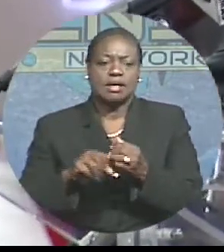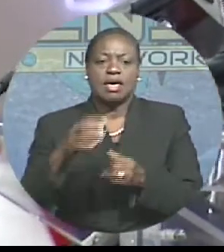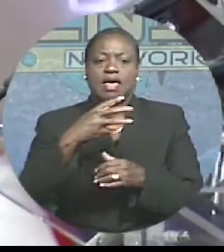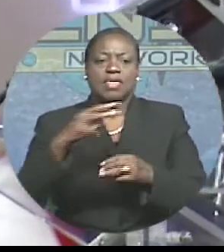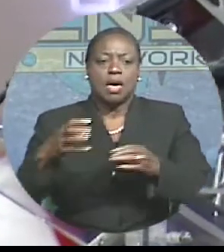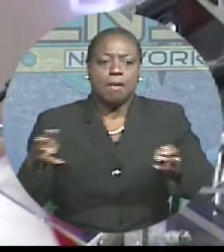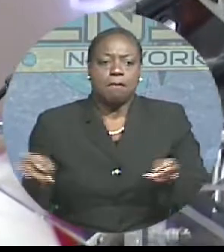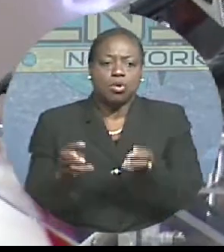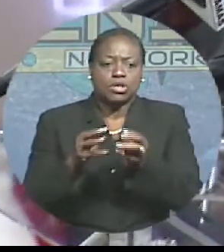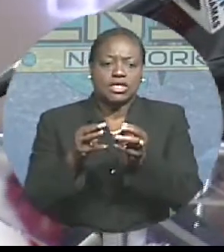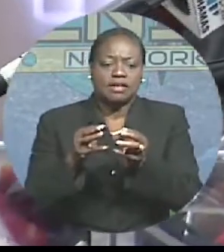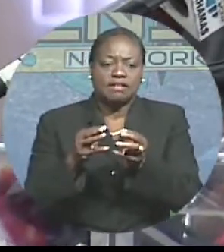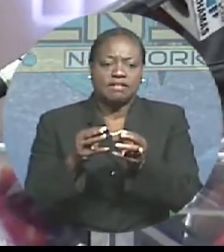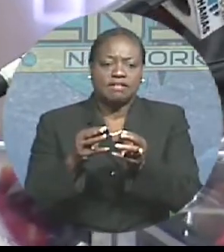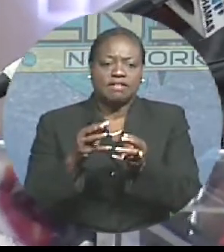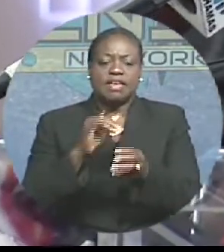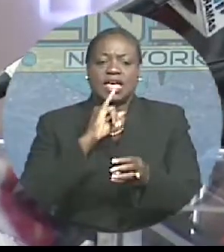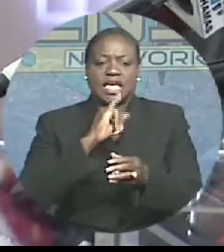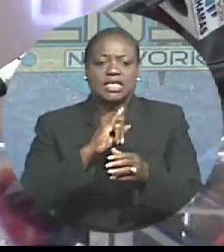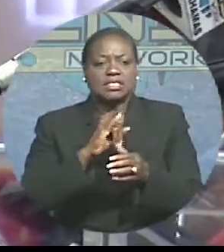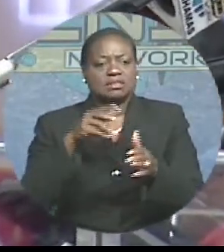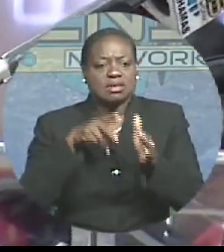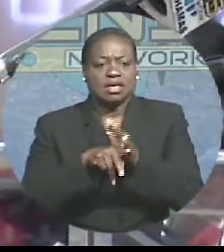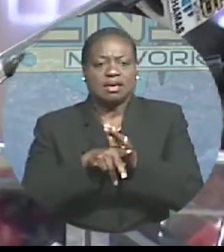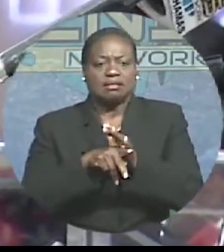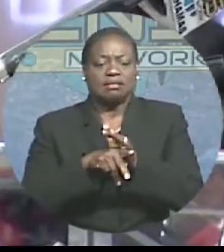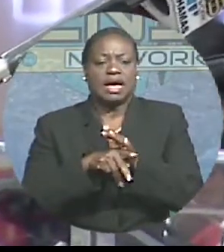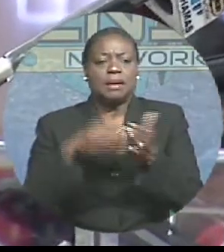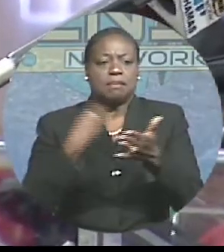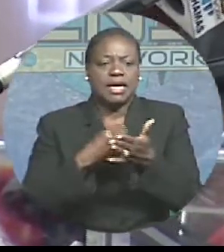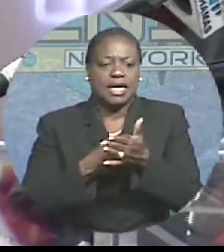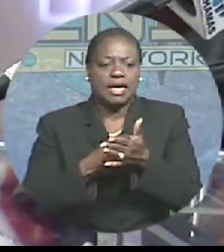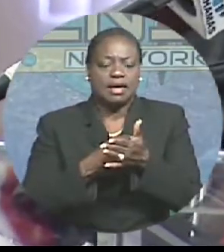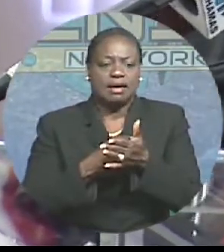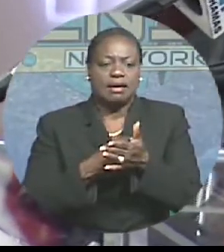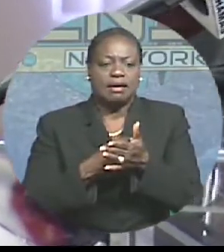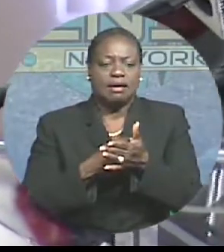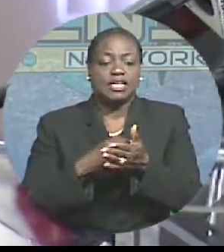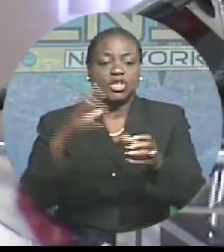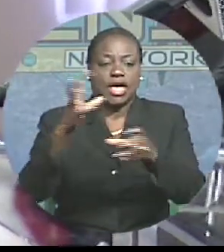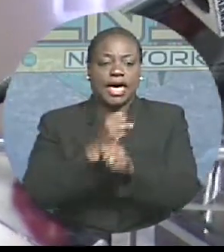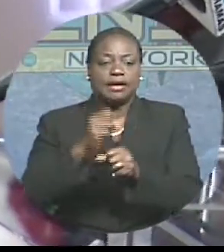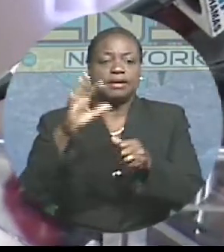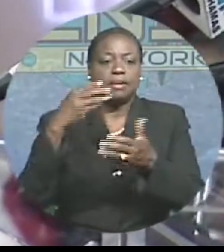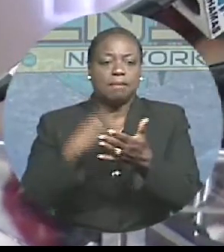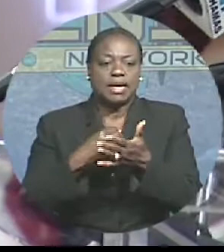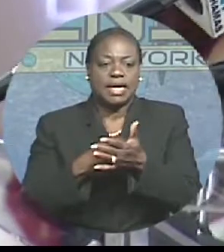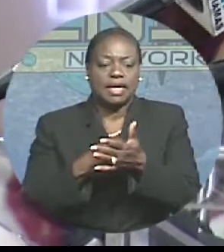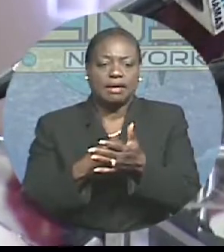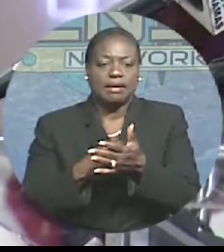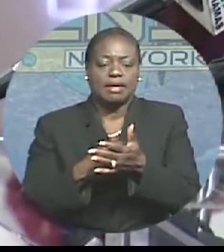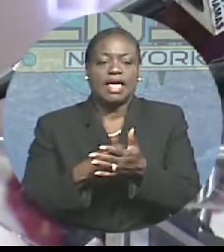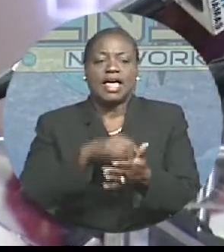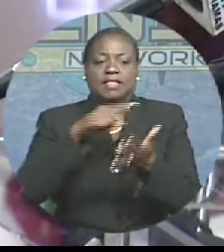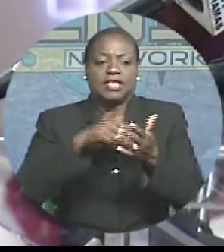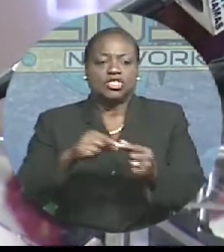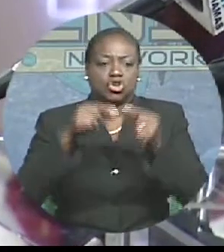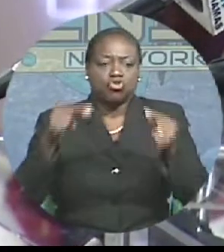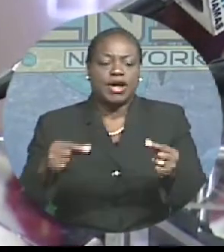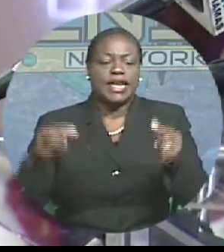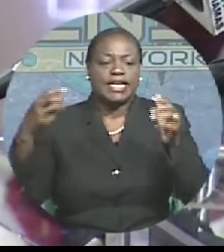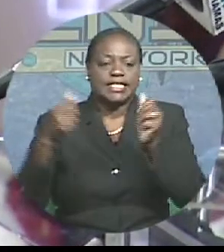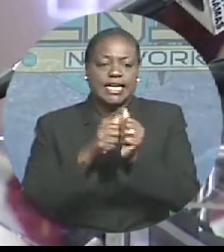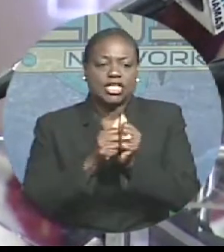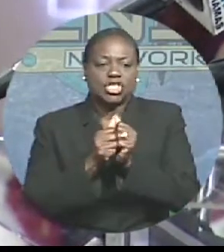money, and they will stop at nothing to get it. It is this great danger which